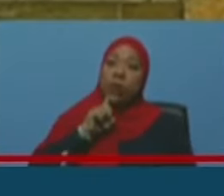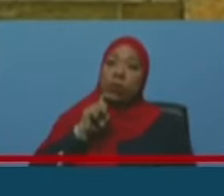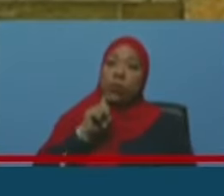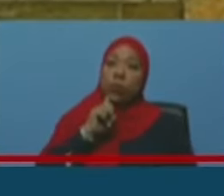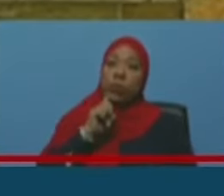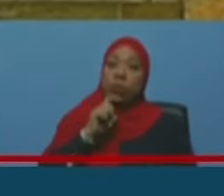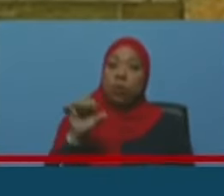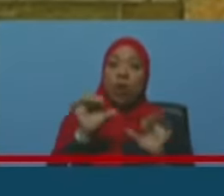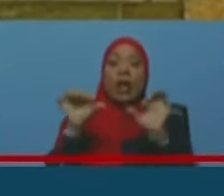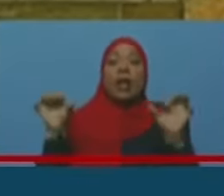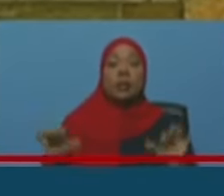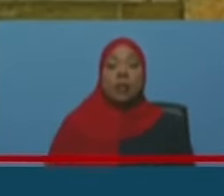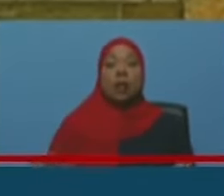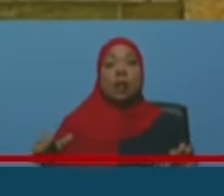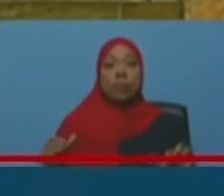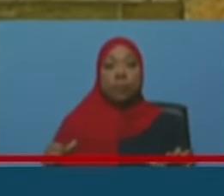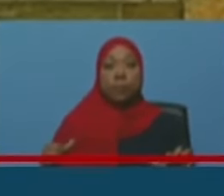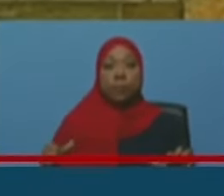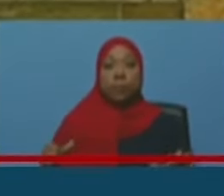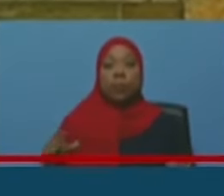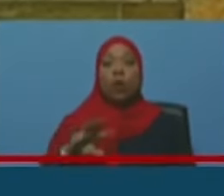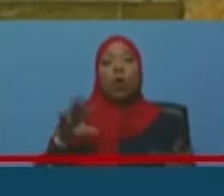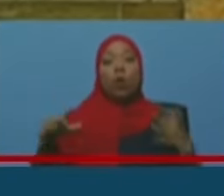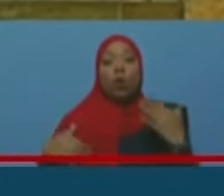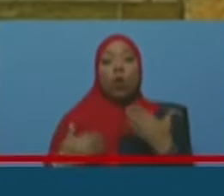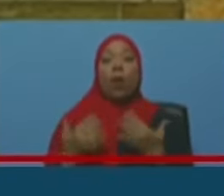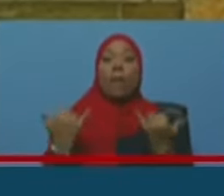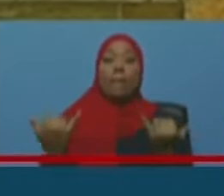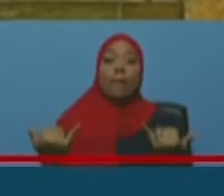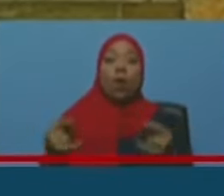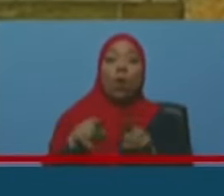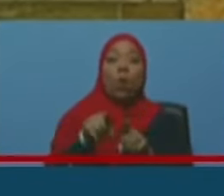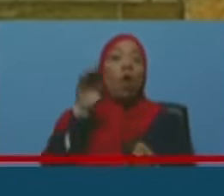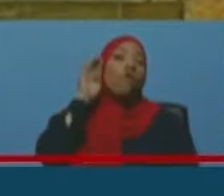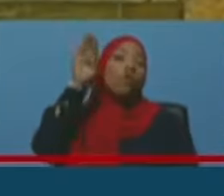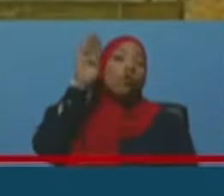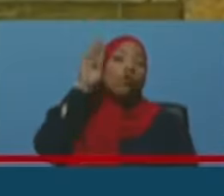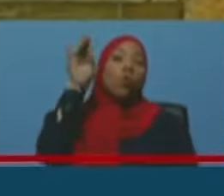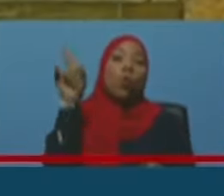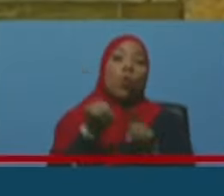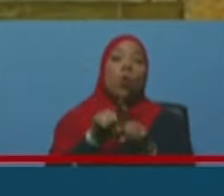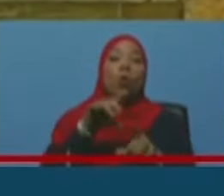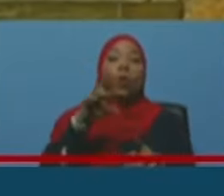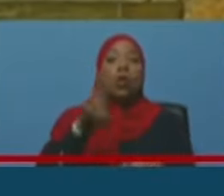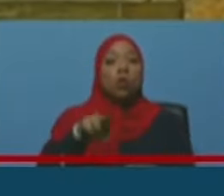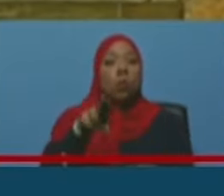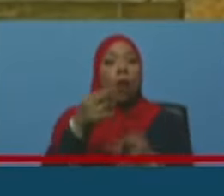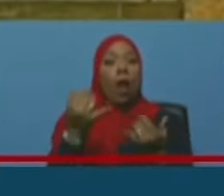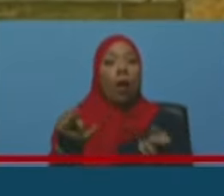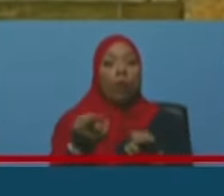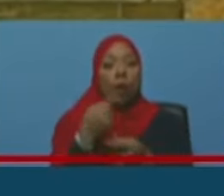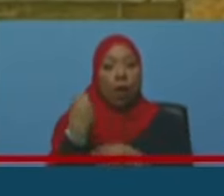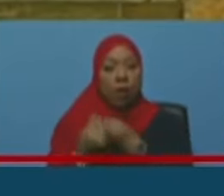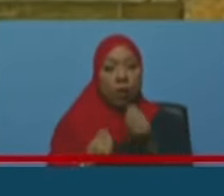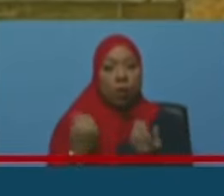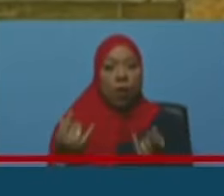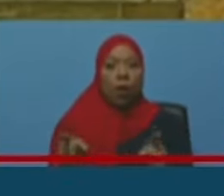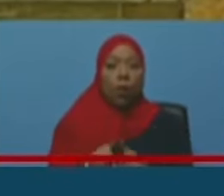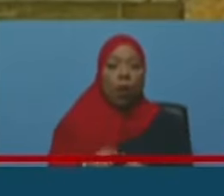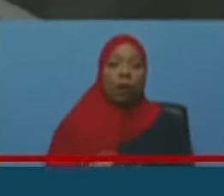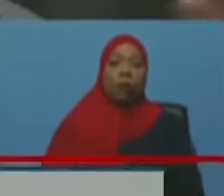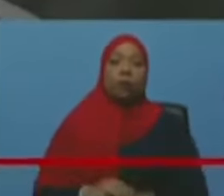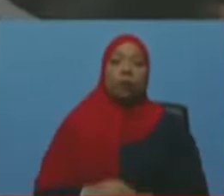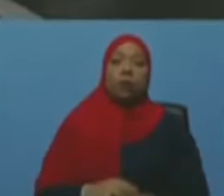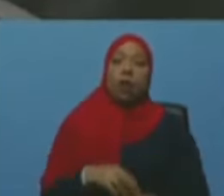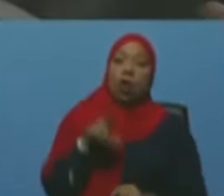years, which will transcend and survive in the years to come. Have no doubt, we will never go back to the National Centers